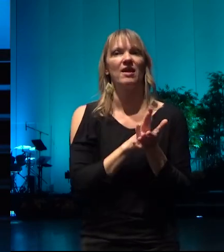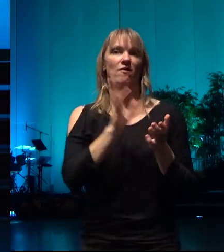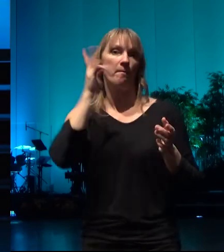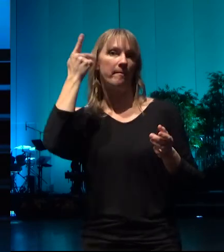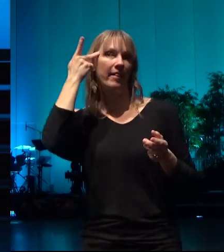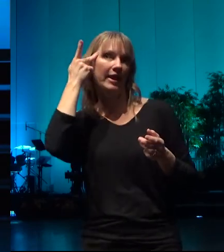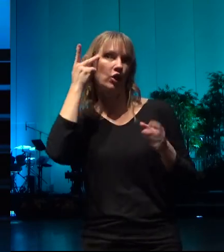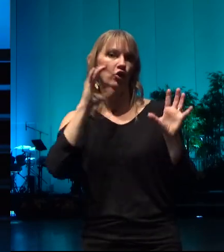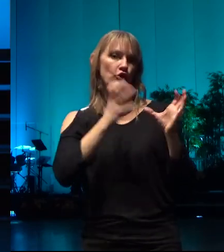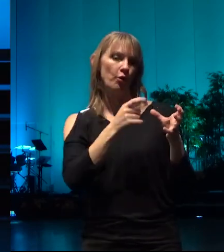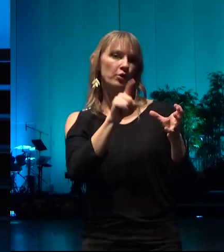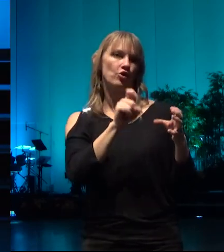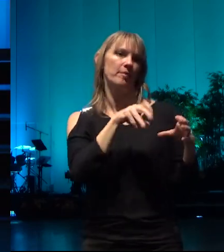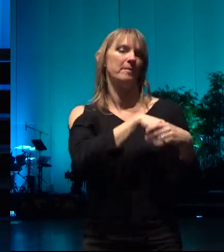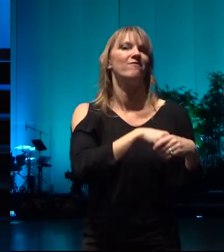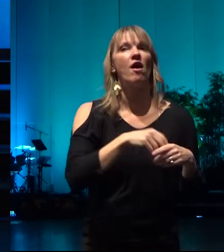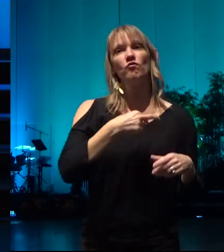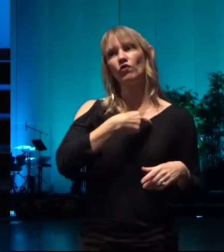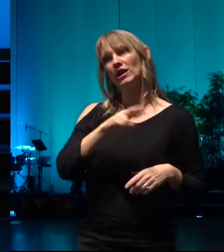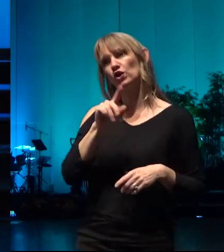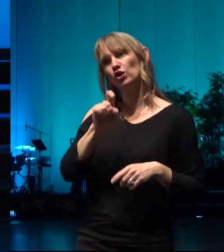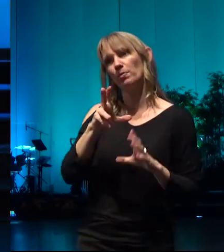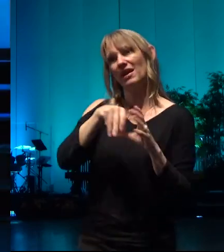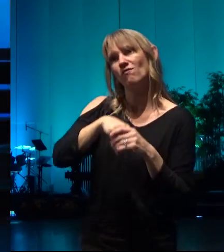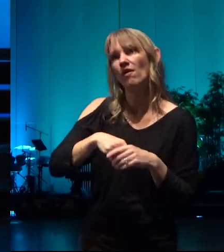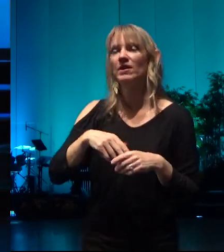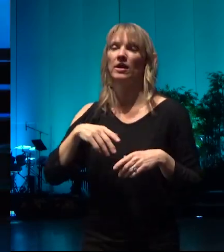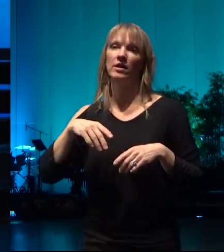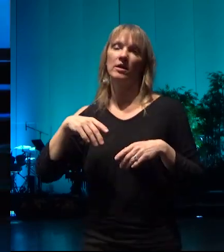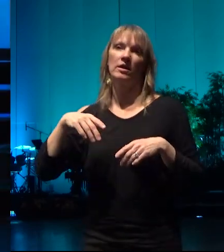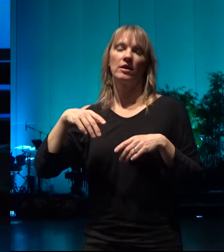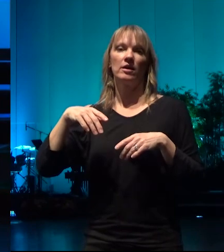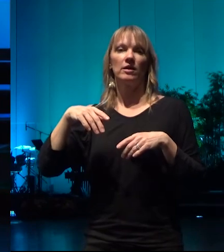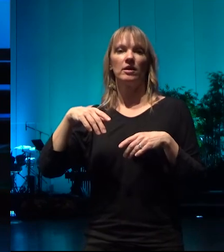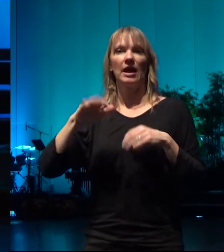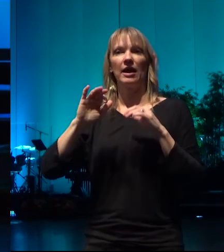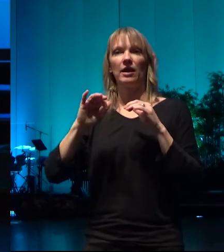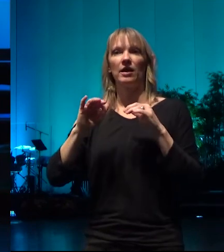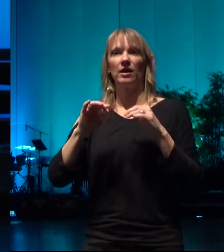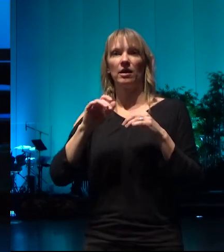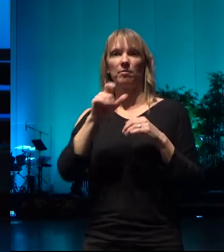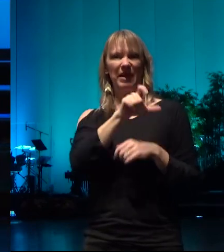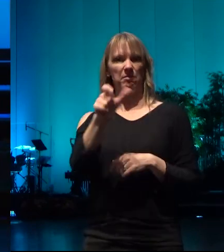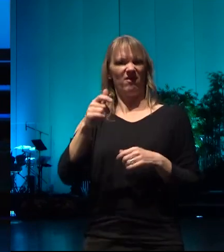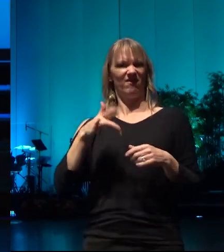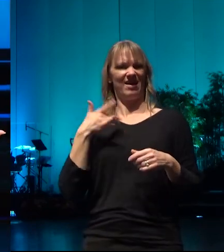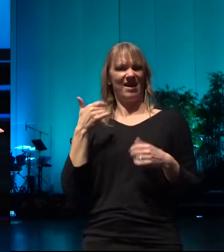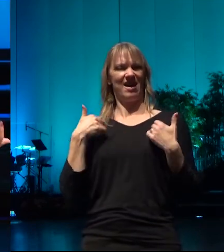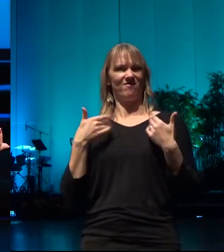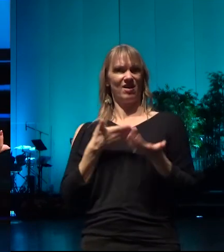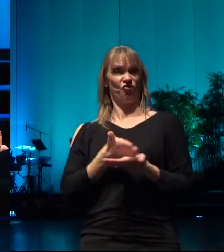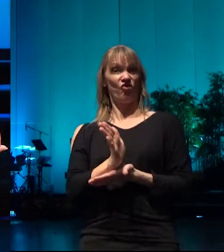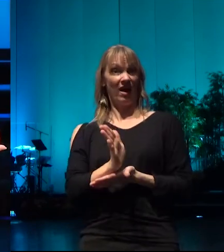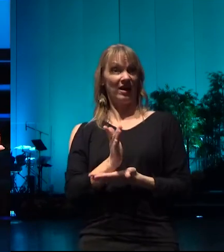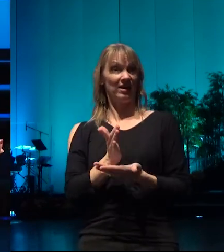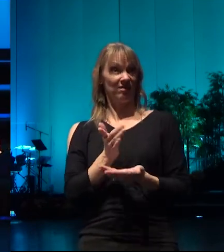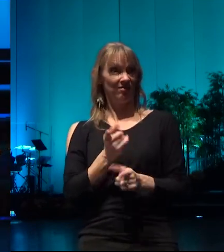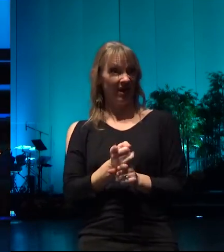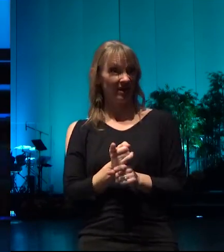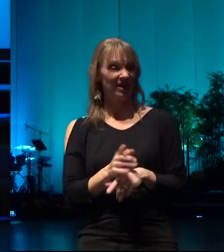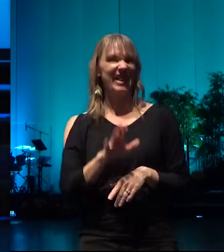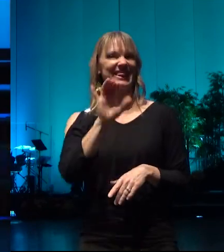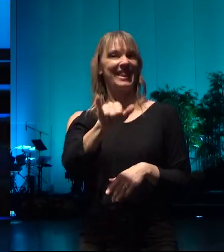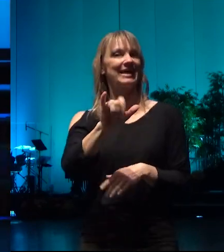should believe and what political party you should be a part of and what religion you should be a part of and what how people feel like they have that right,